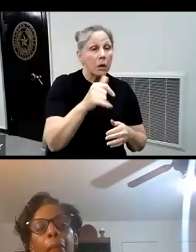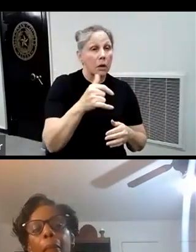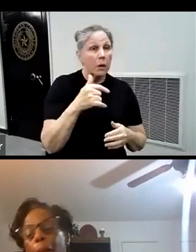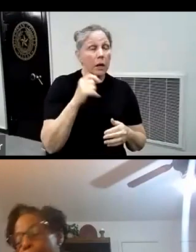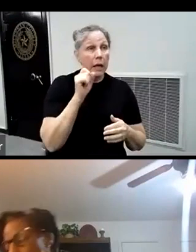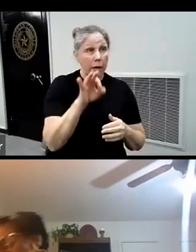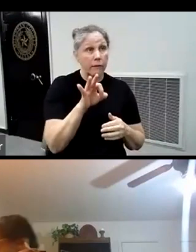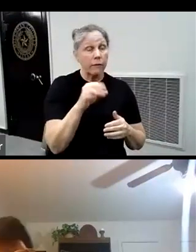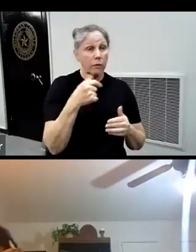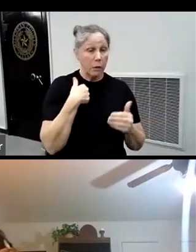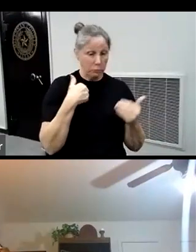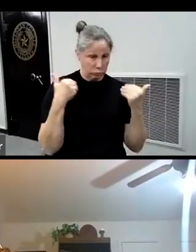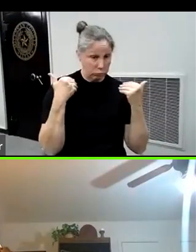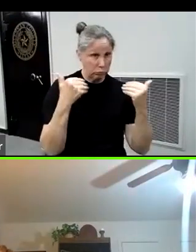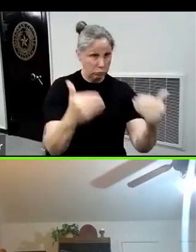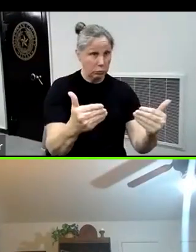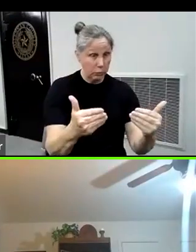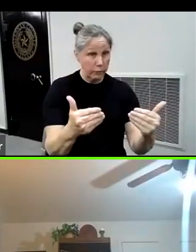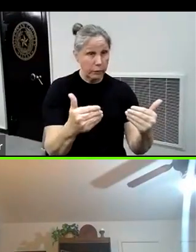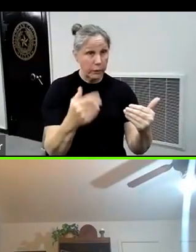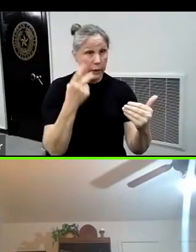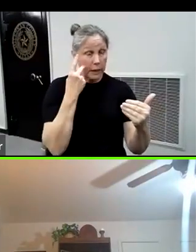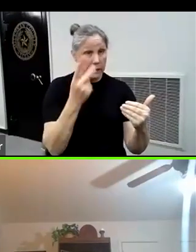as we move into this,